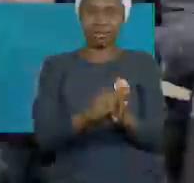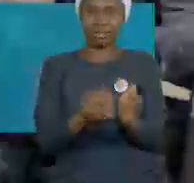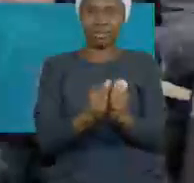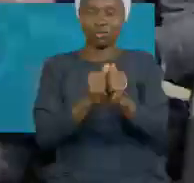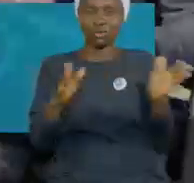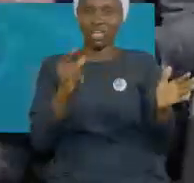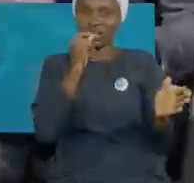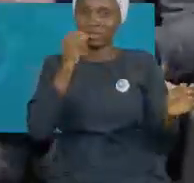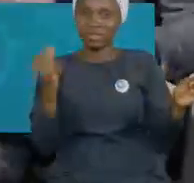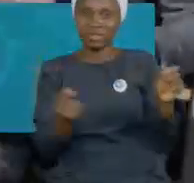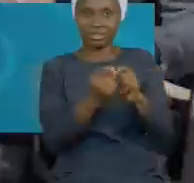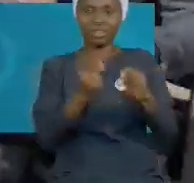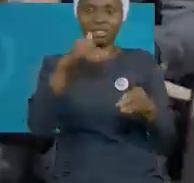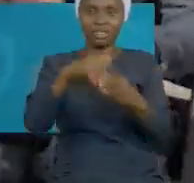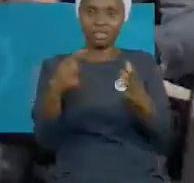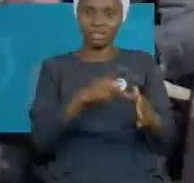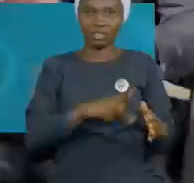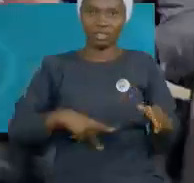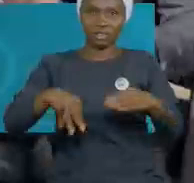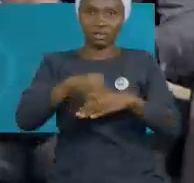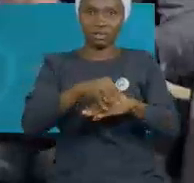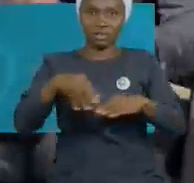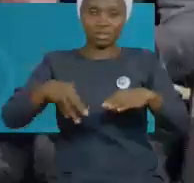of peace.